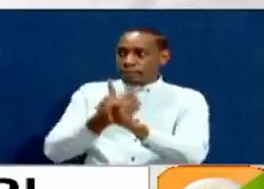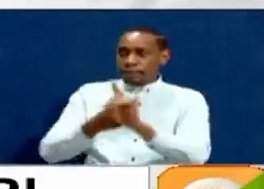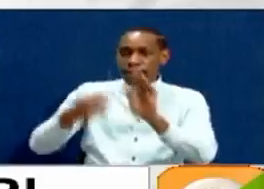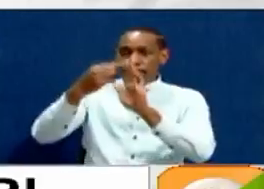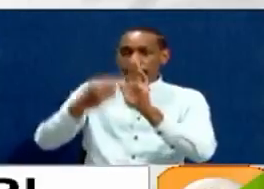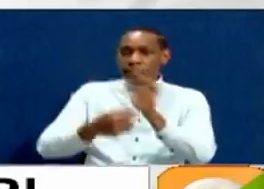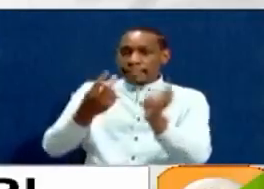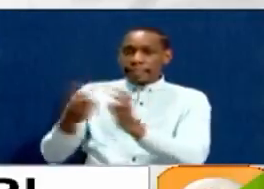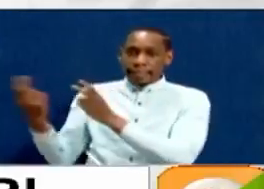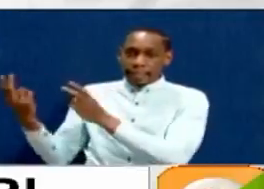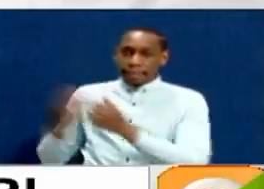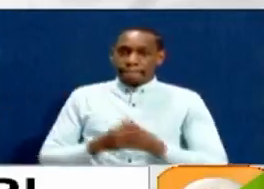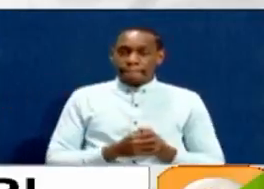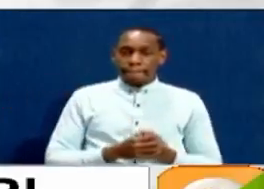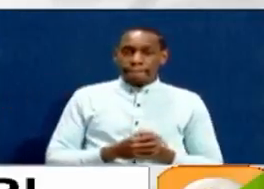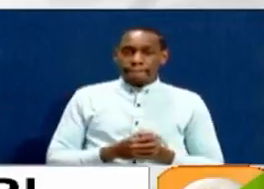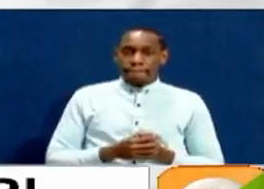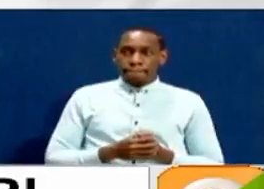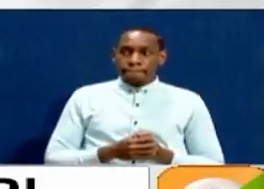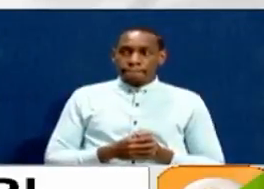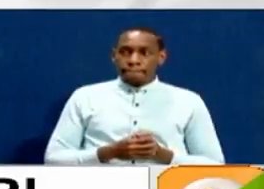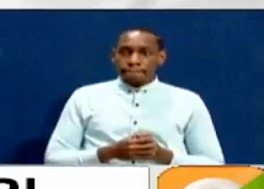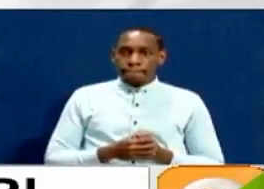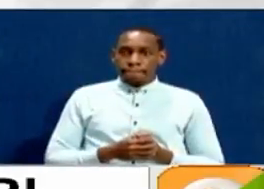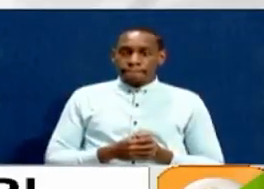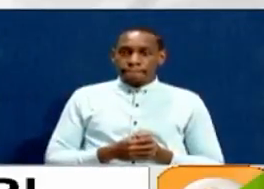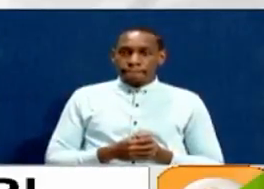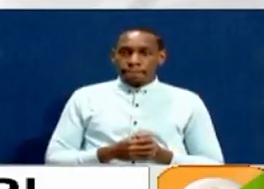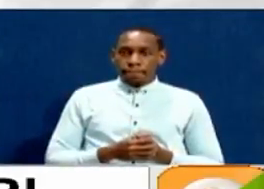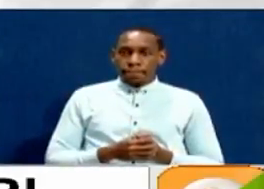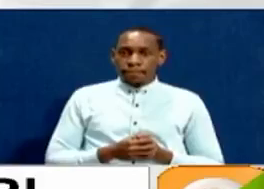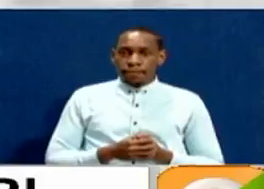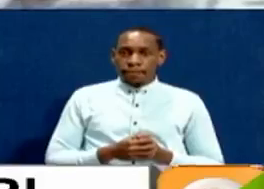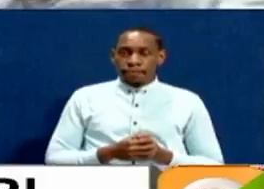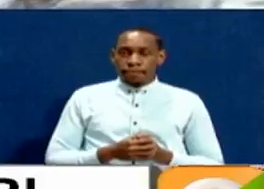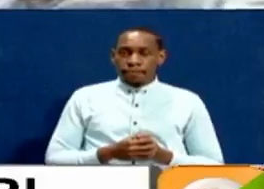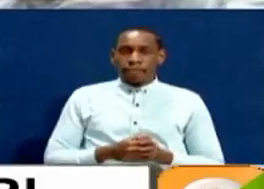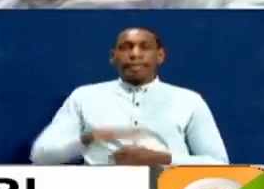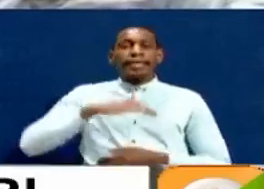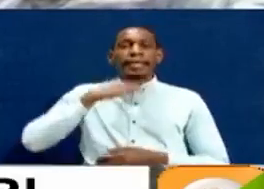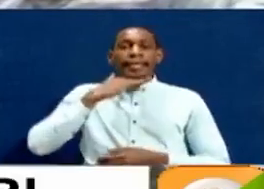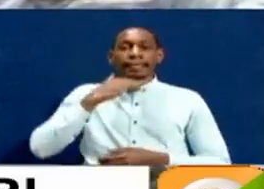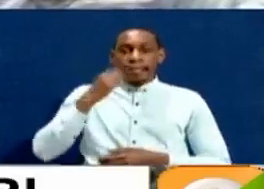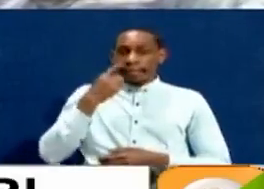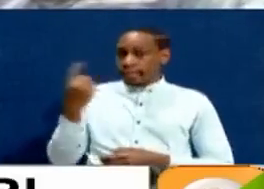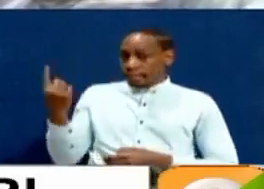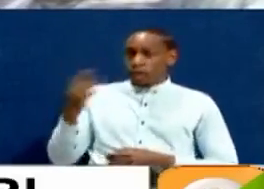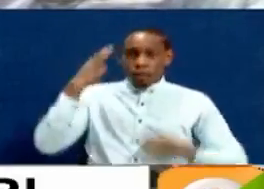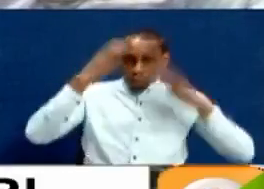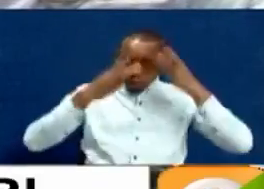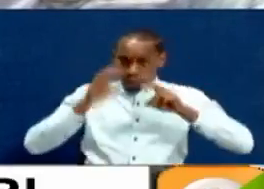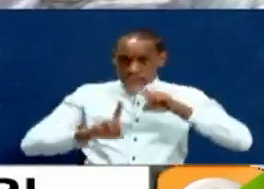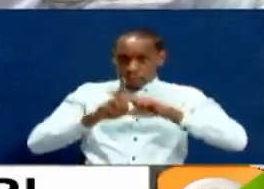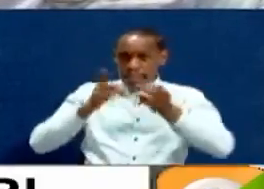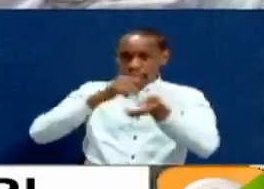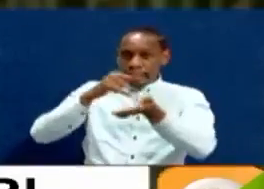Dr. Robert Ayisi, Dr. Hudson Alumera na Daktari Faith Mbuba. Vifo hivi sasa vimezua hofu